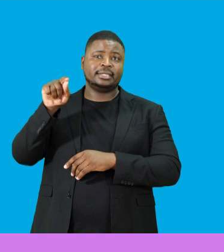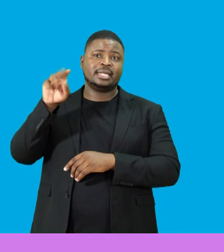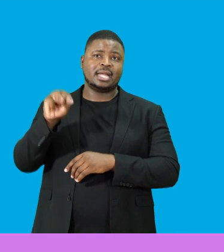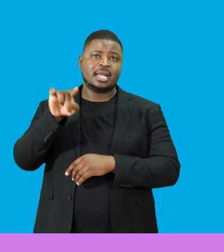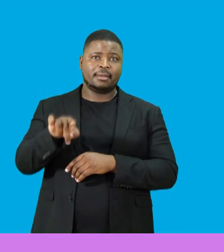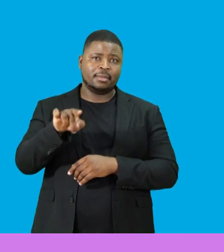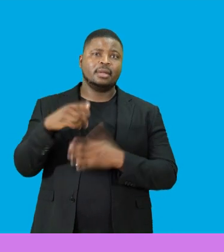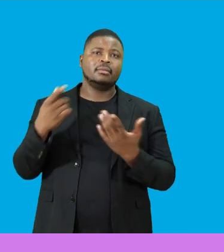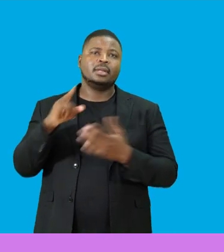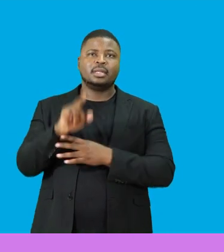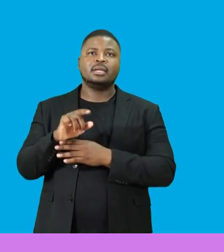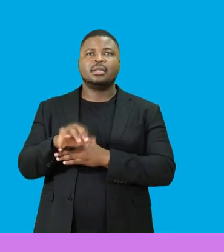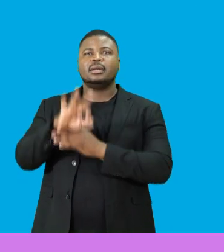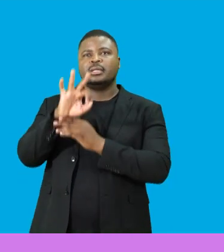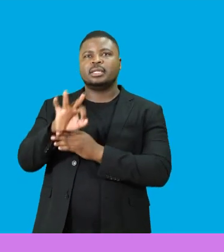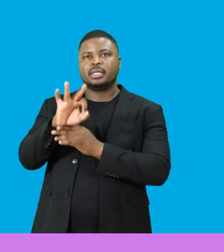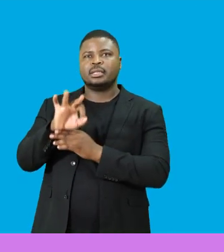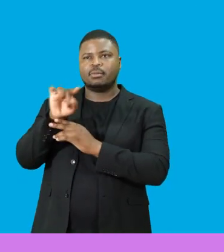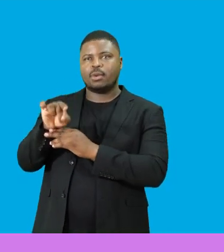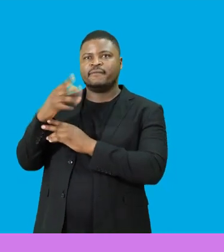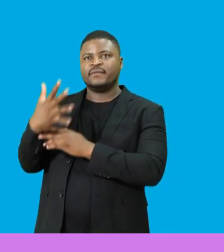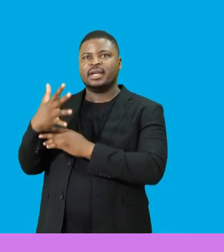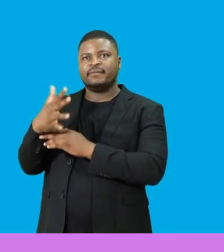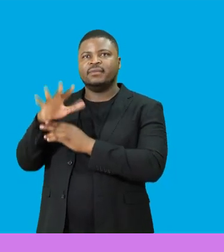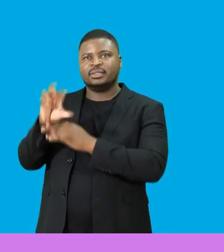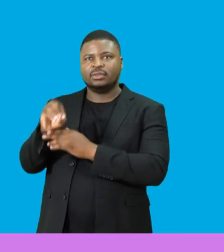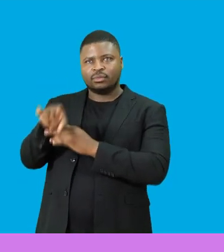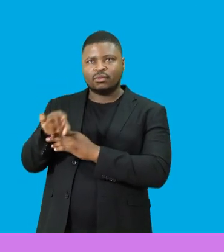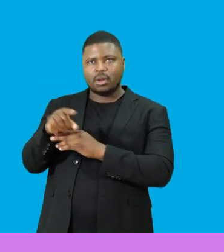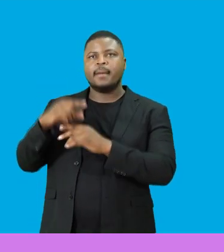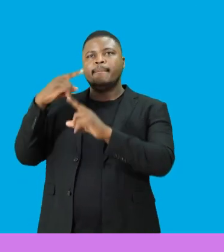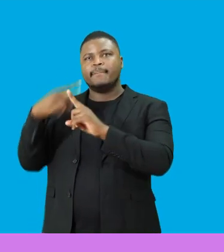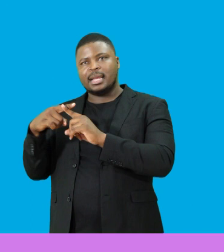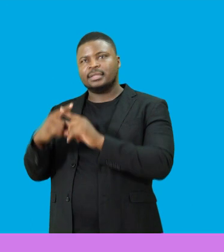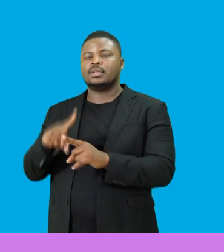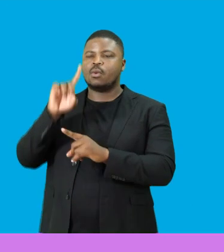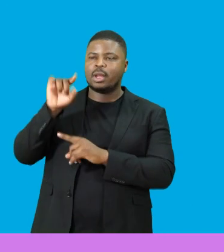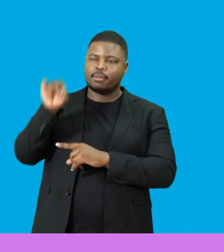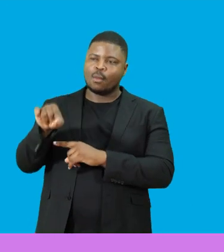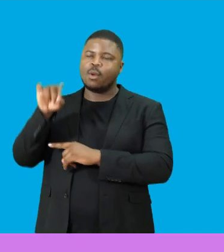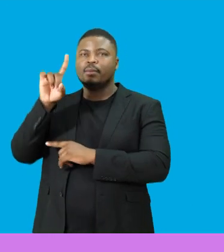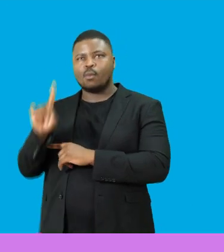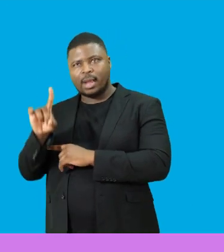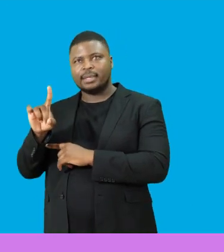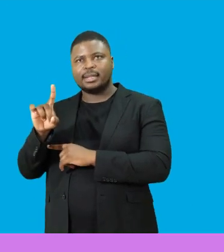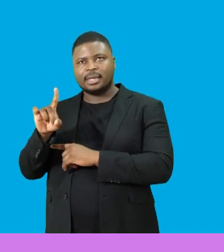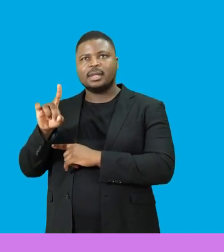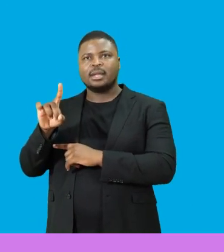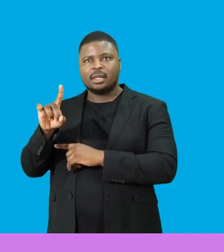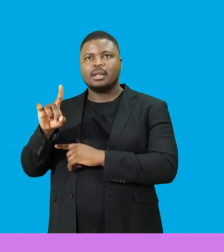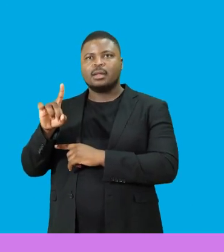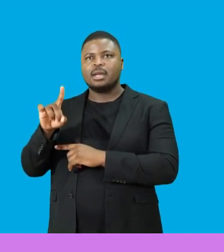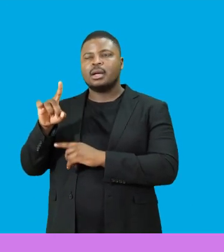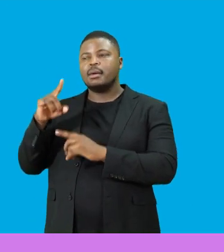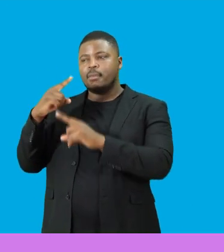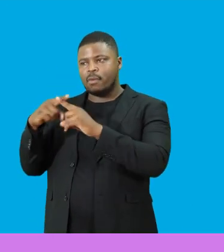it's what? It's 3 rand 50 plus 1 rand 10 cent per 100 rand. So we will say 3 rand 50 plus